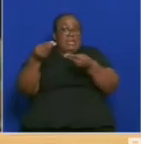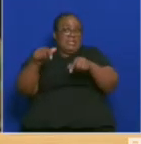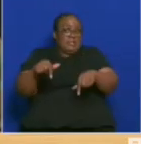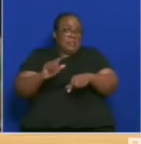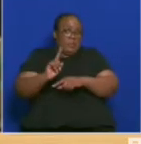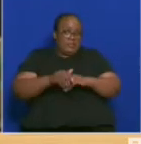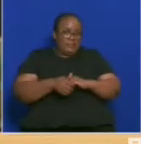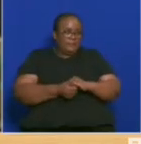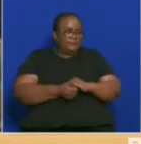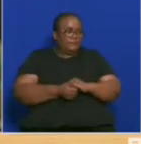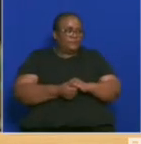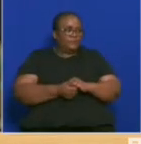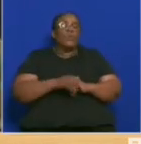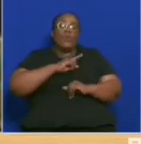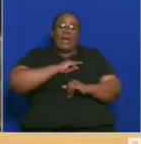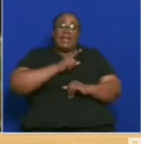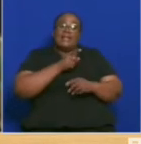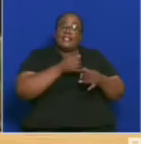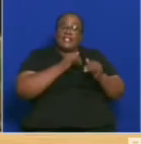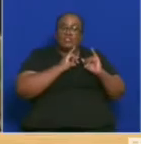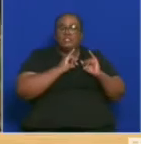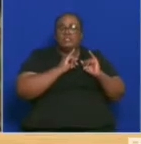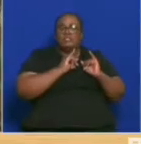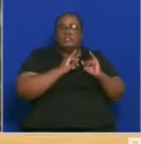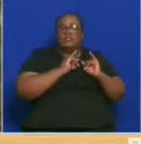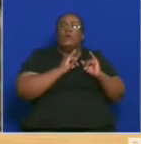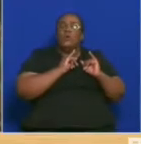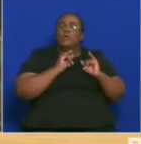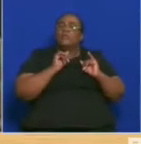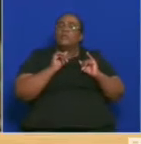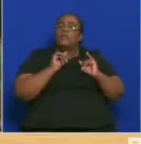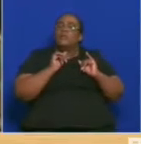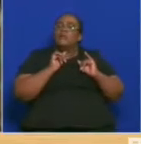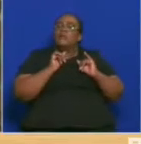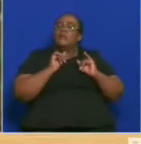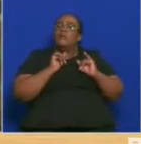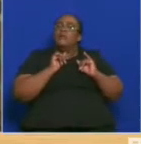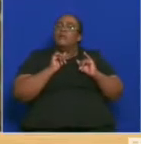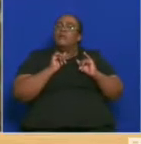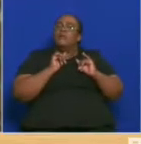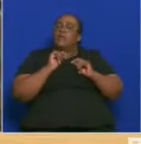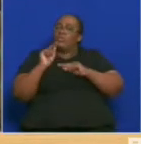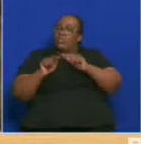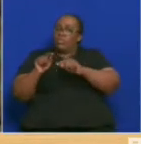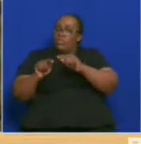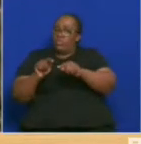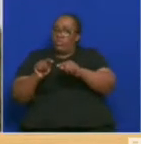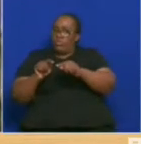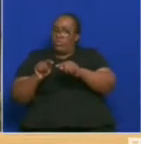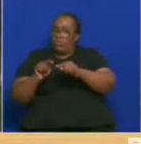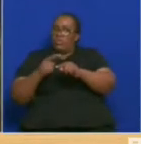were the serious nature and gravity of the allegation leveled against General Khan. So it started